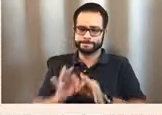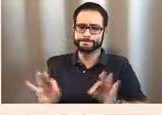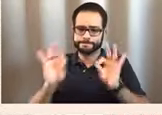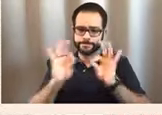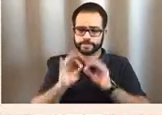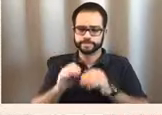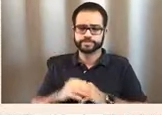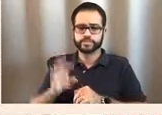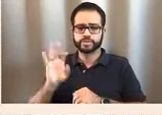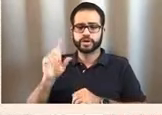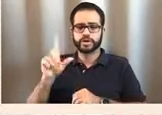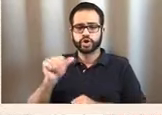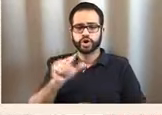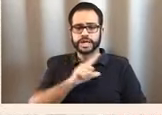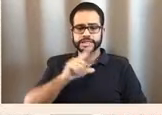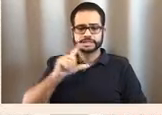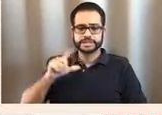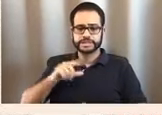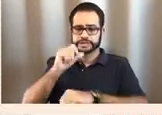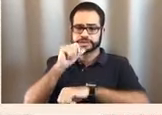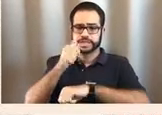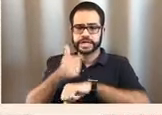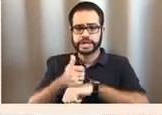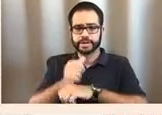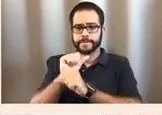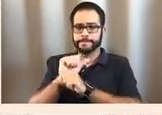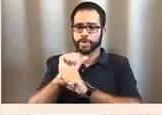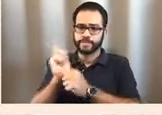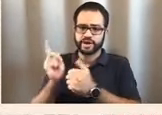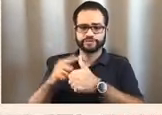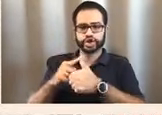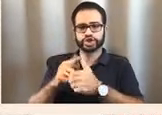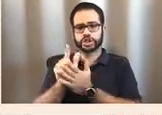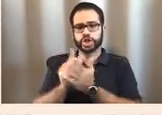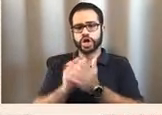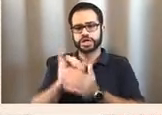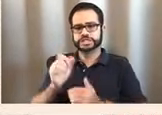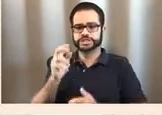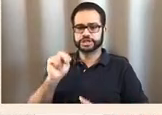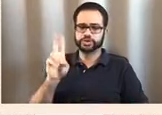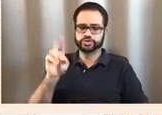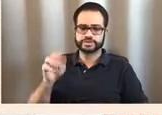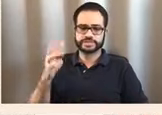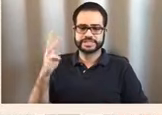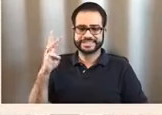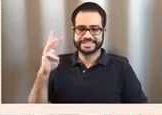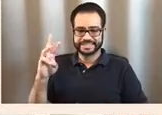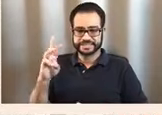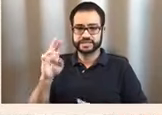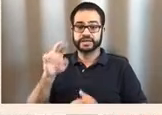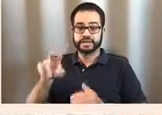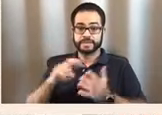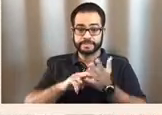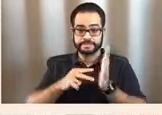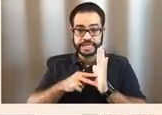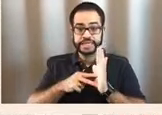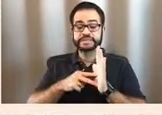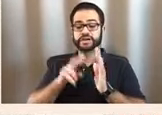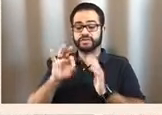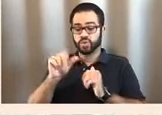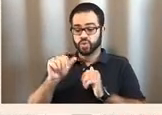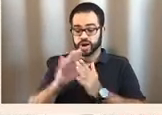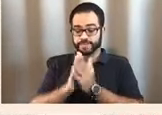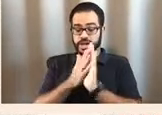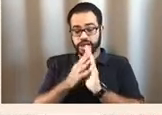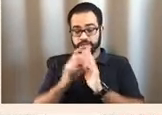legislature enacted the Employment First Act in January of 2016. As such, Florida became an employment first state. The